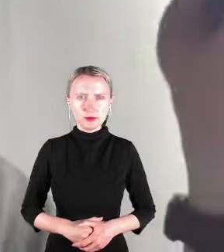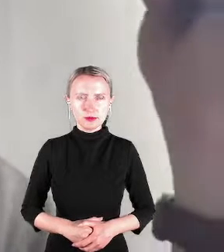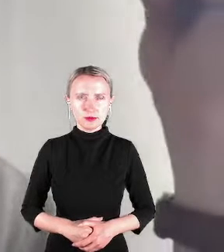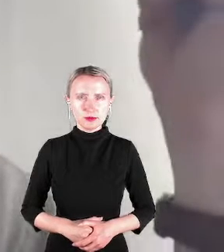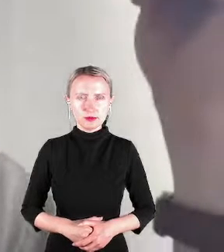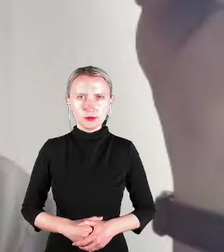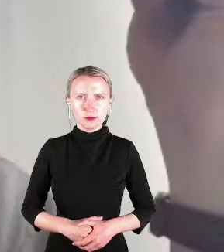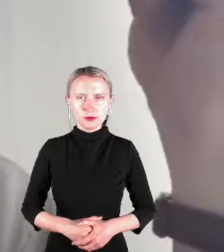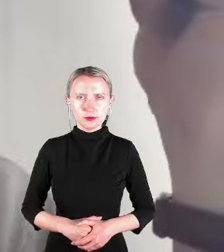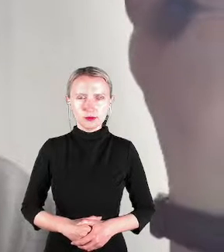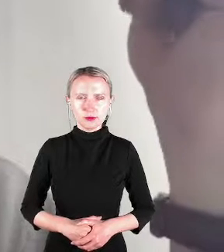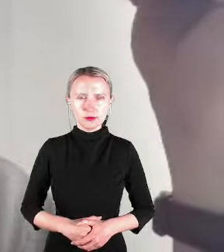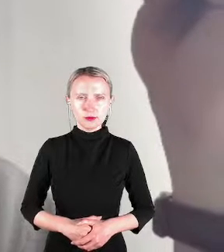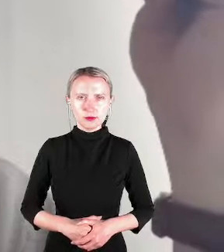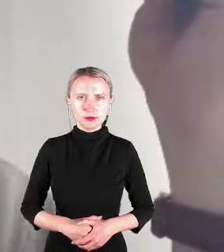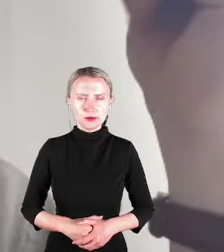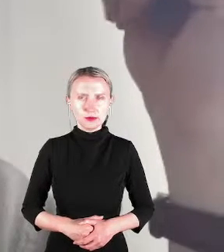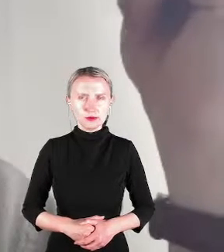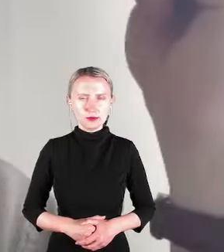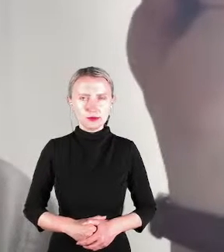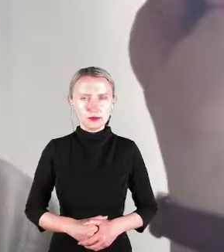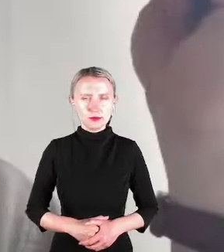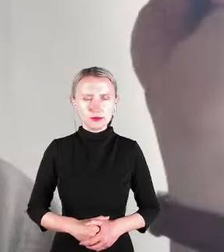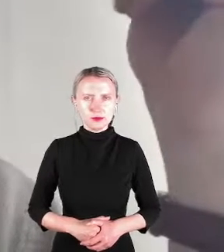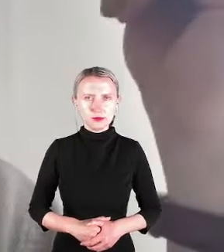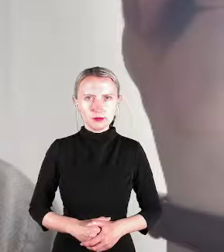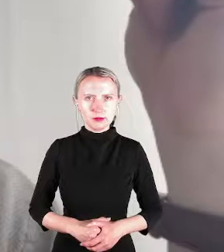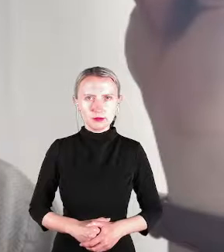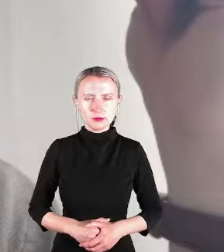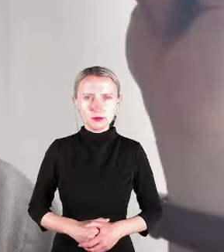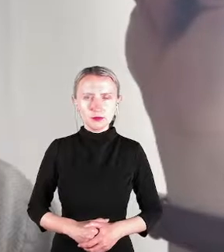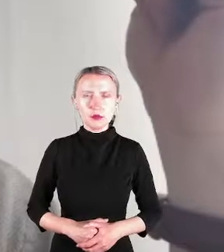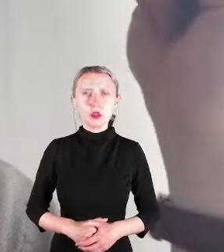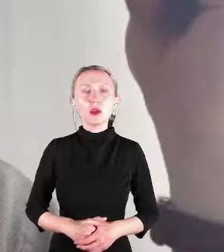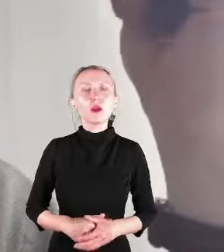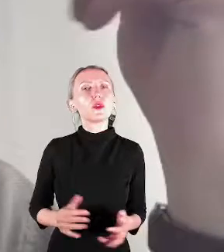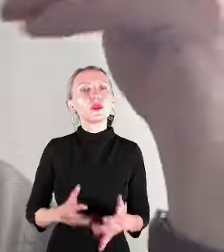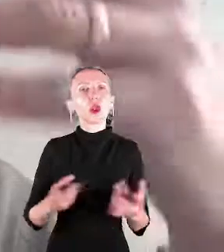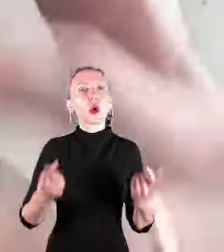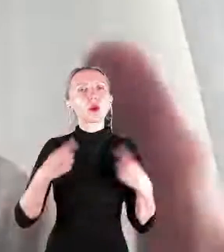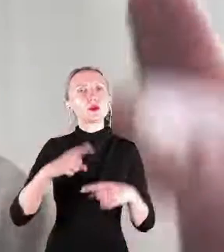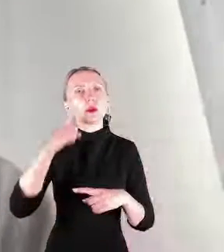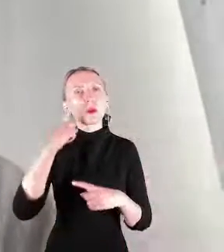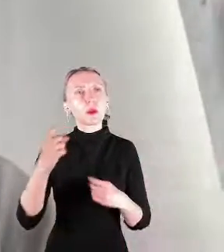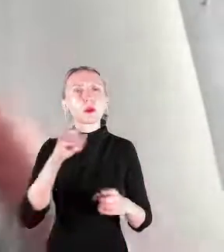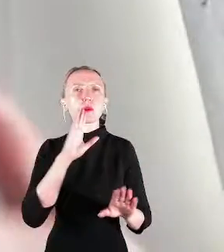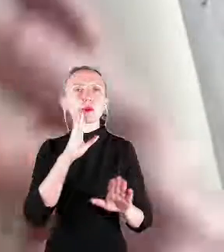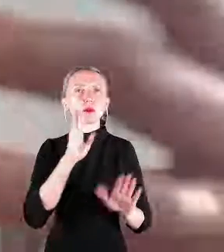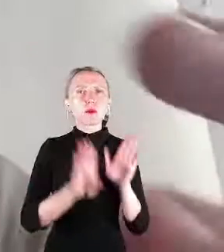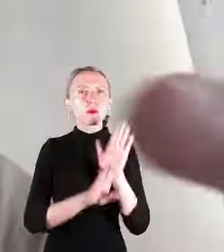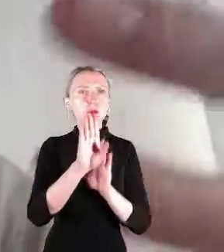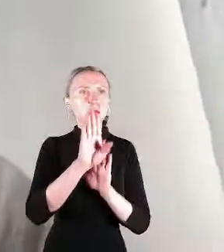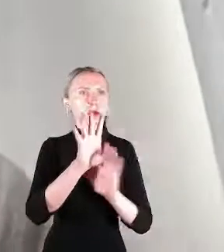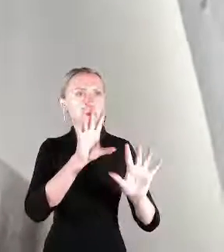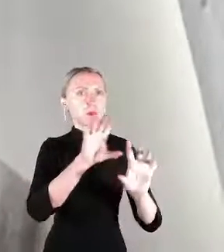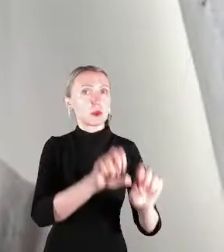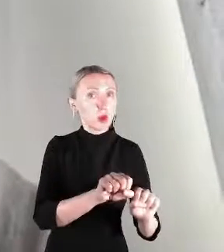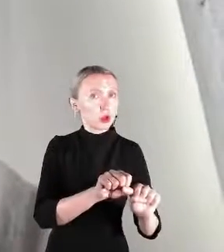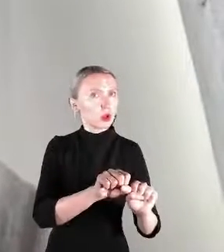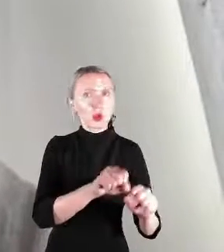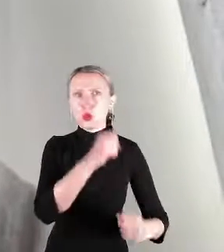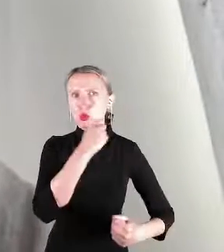is really hard to do. I would say that's certainly